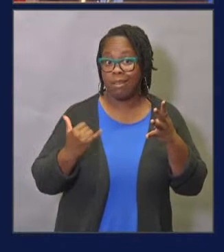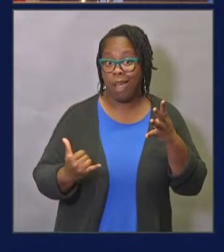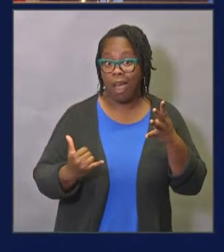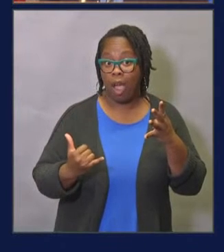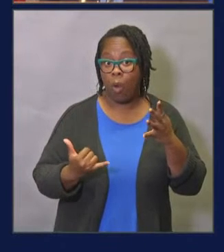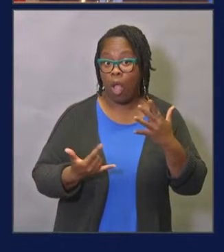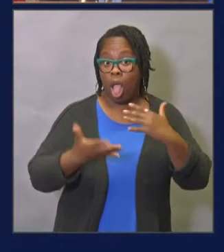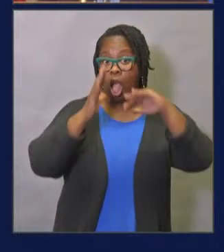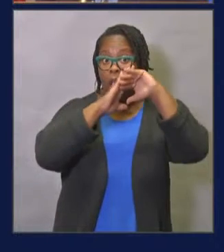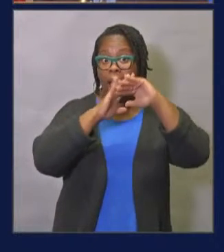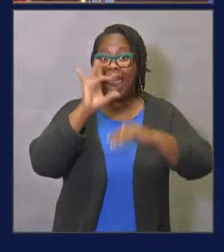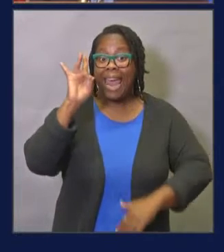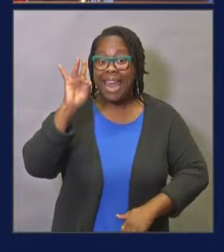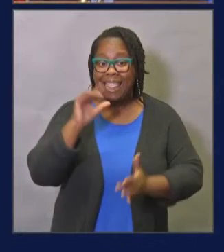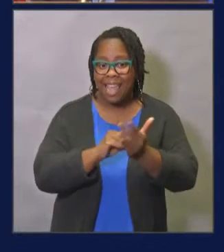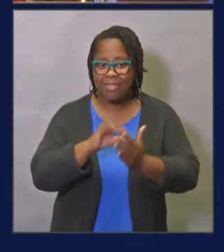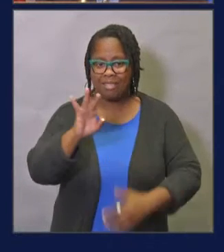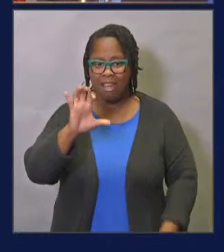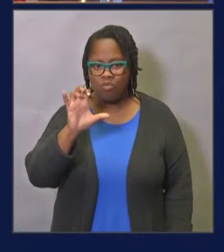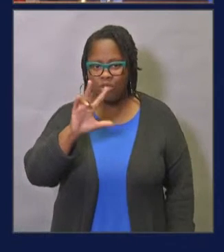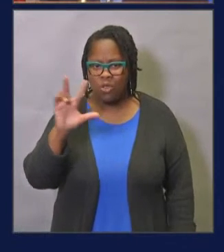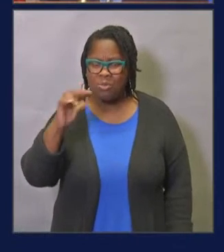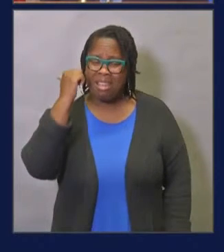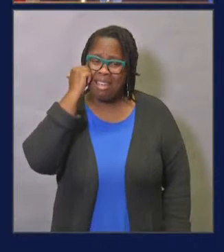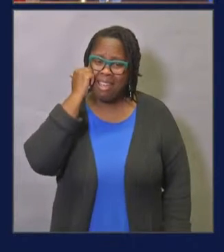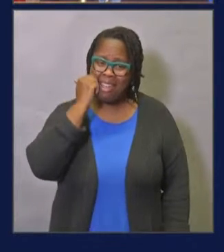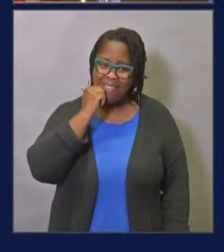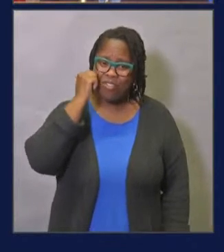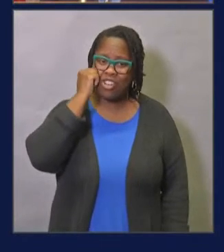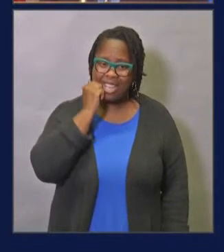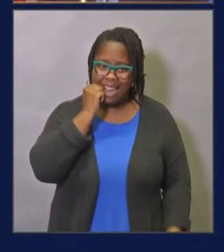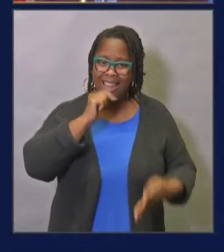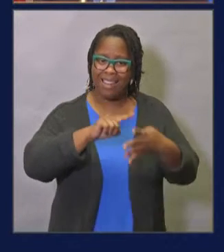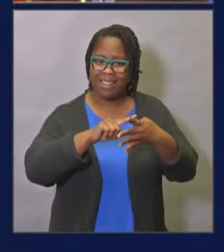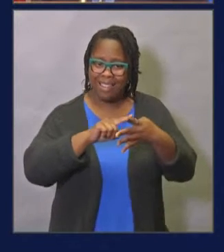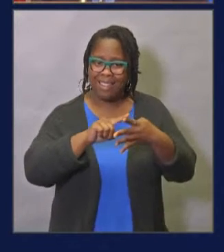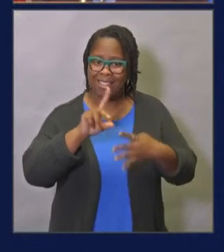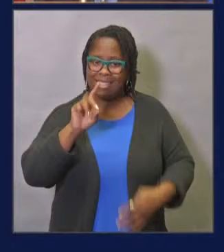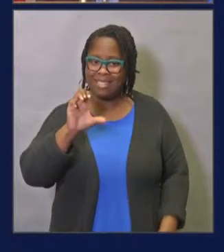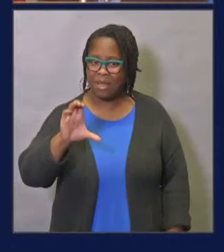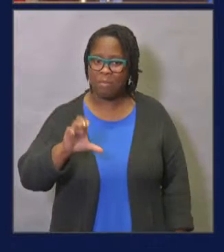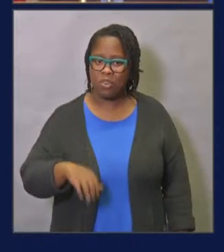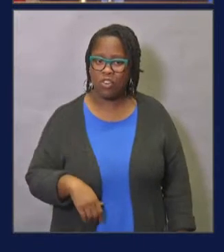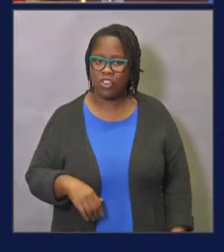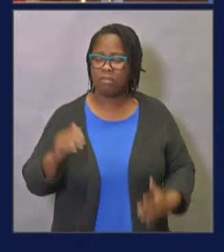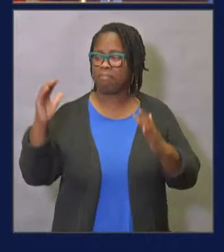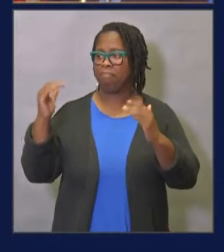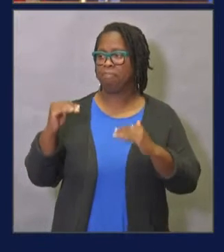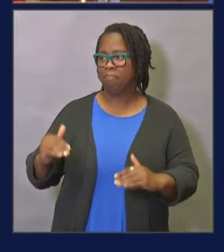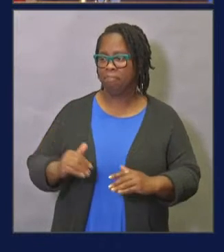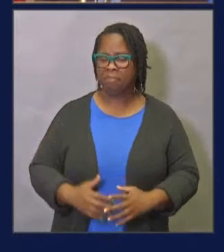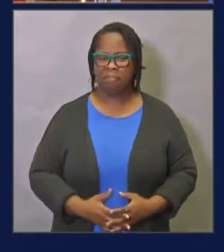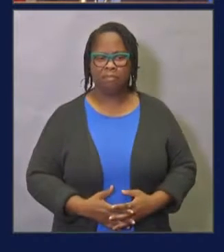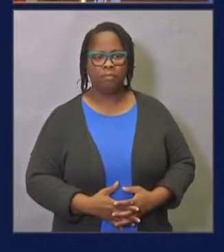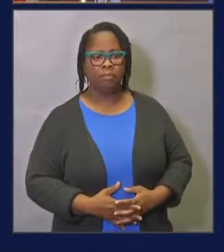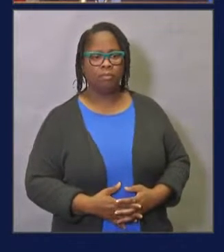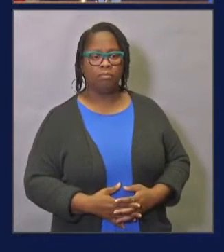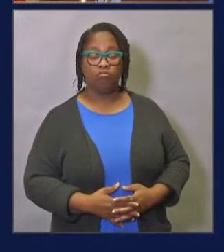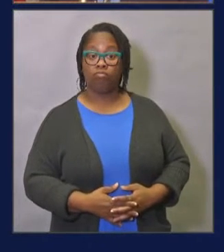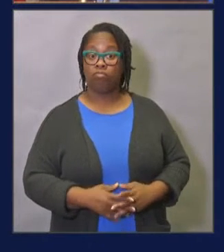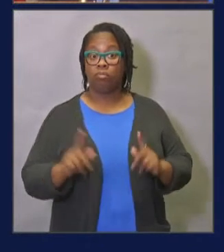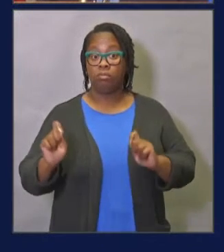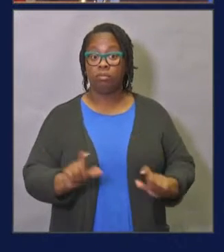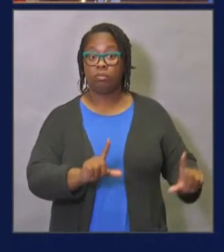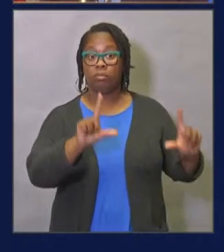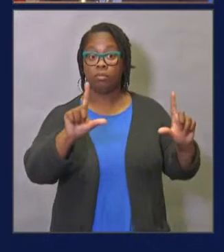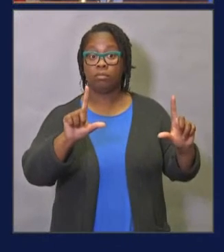of 8,933 daily cases this first week of December. Next slide. This slide shows